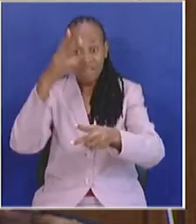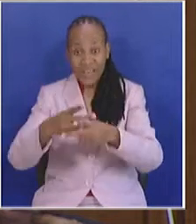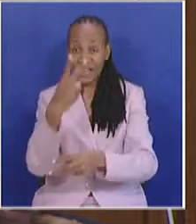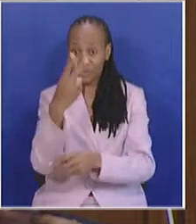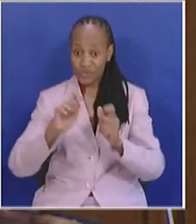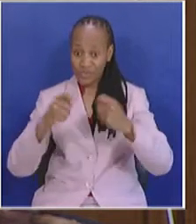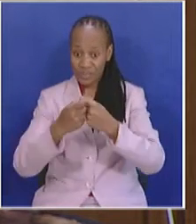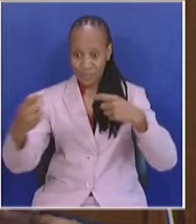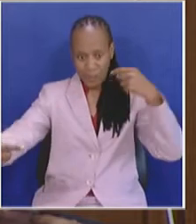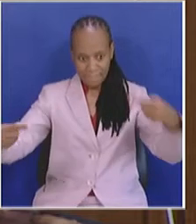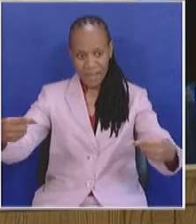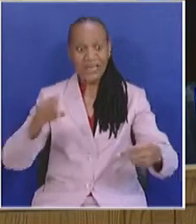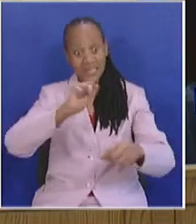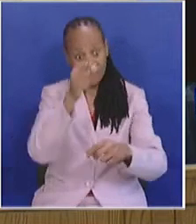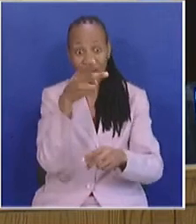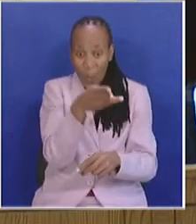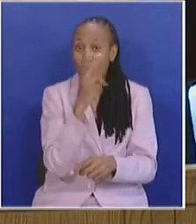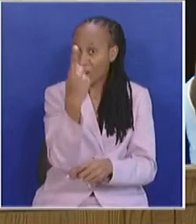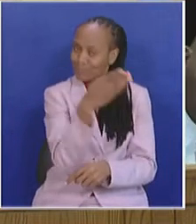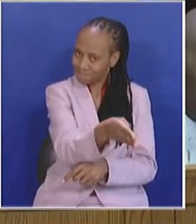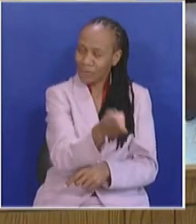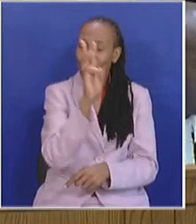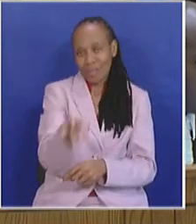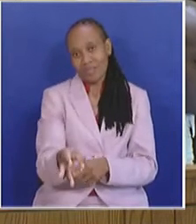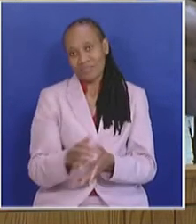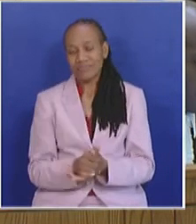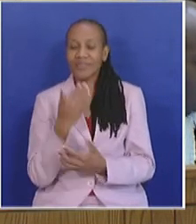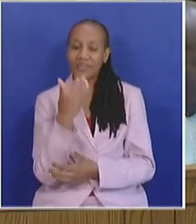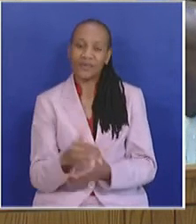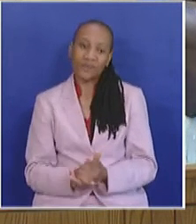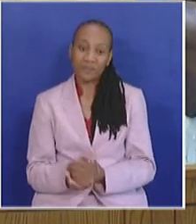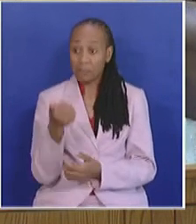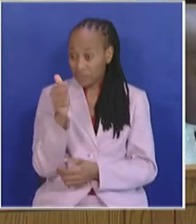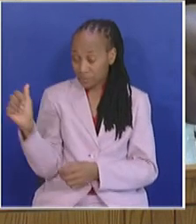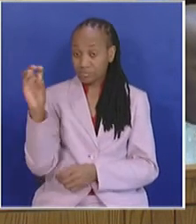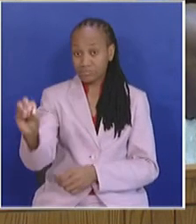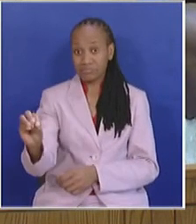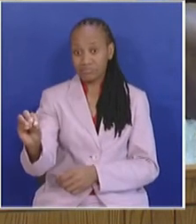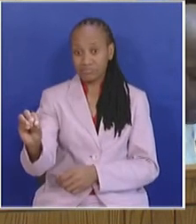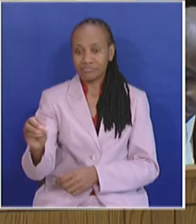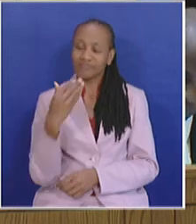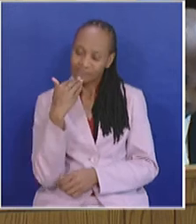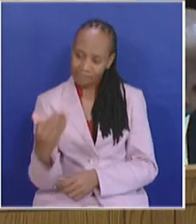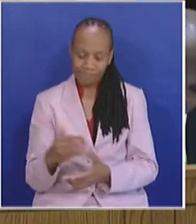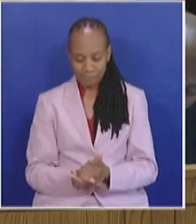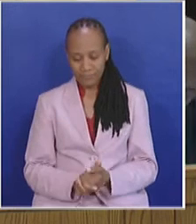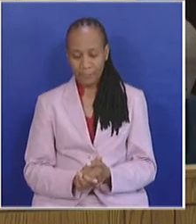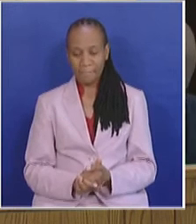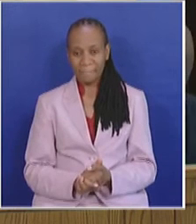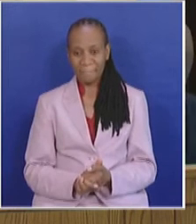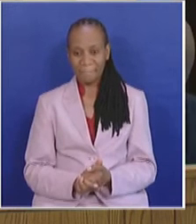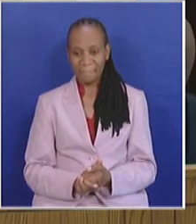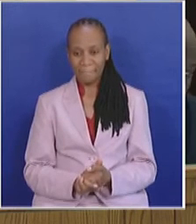move. Thank you, Honourable Member. Is there any objection to this motion? Thank you.